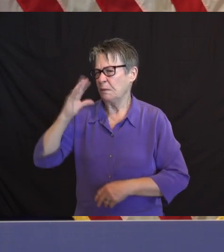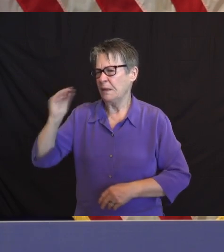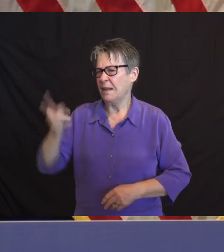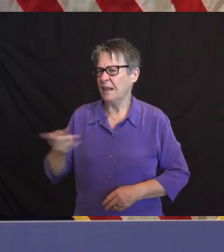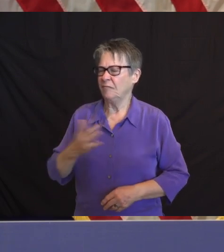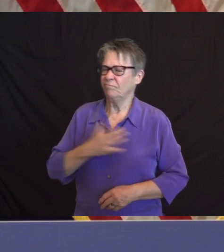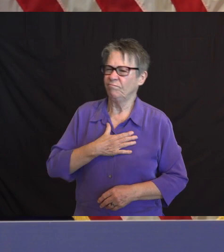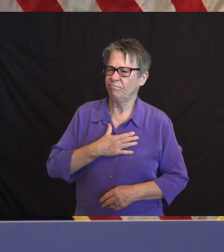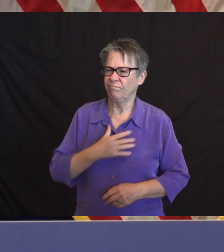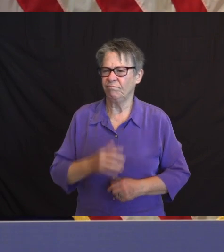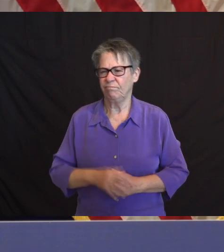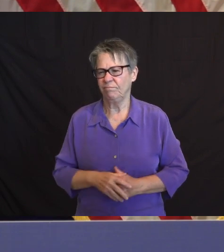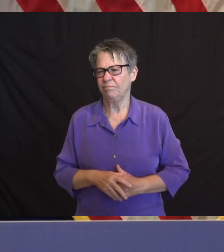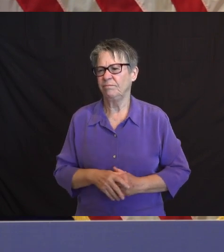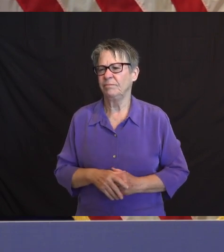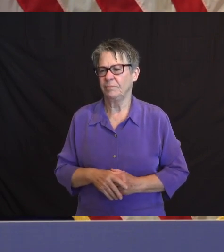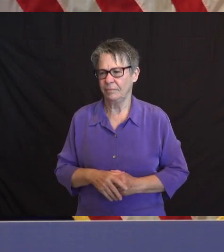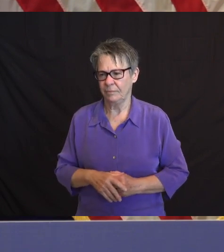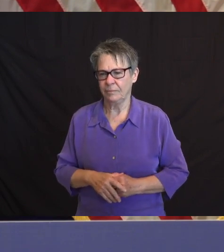www.njtplans.com,